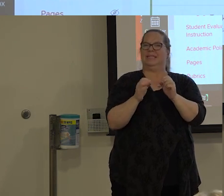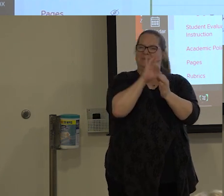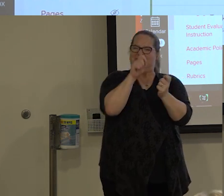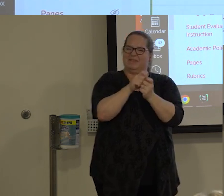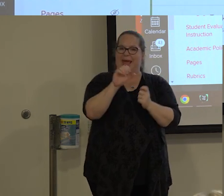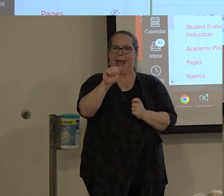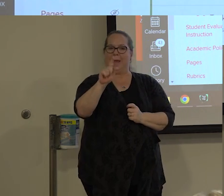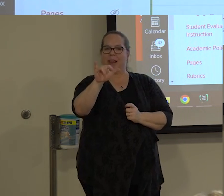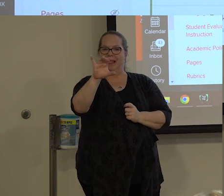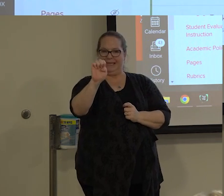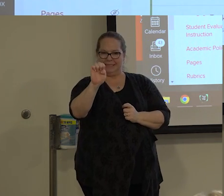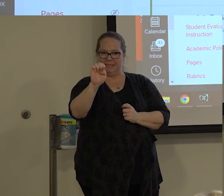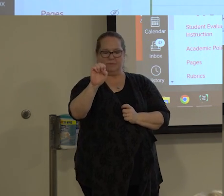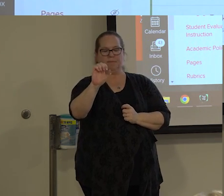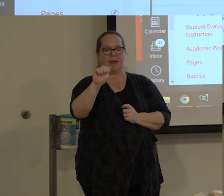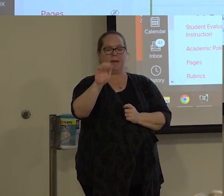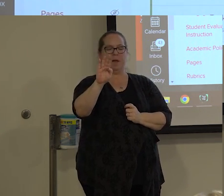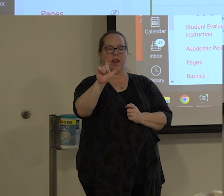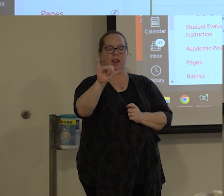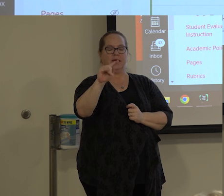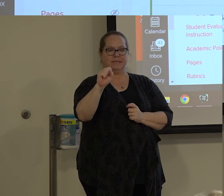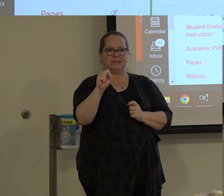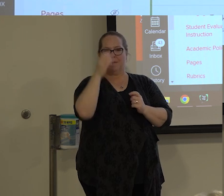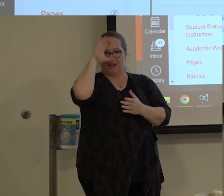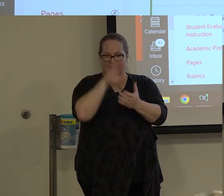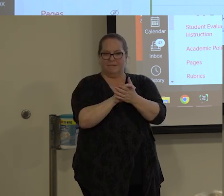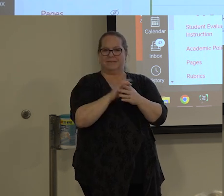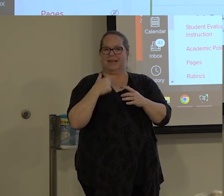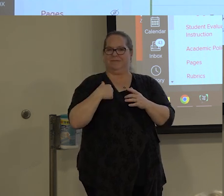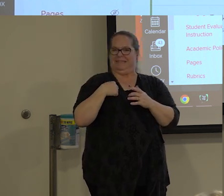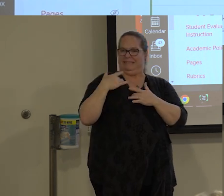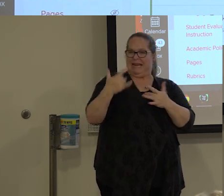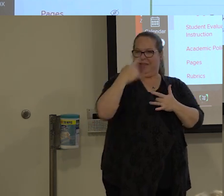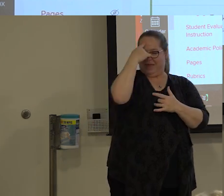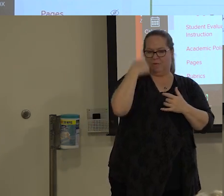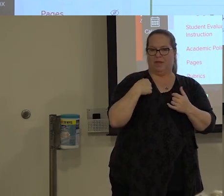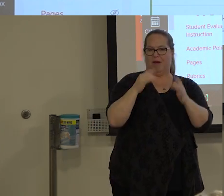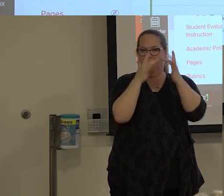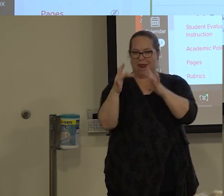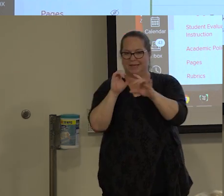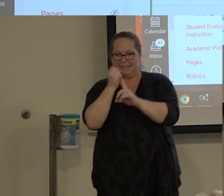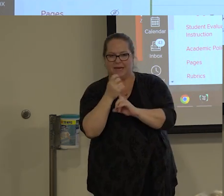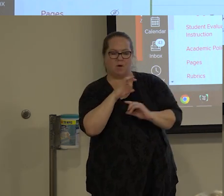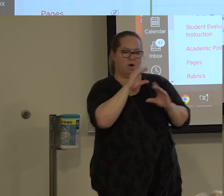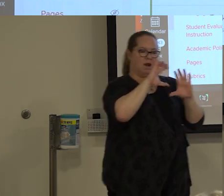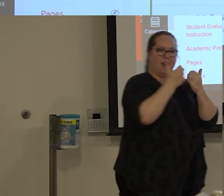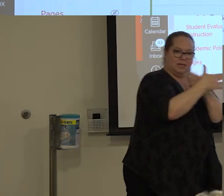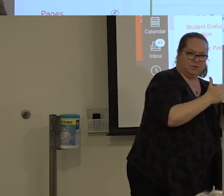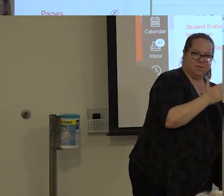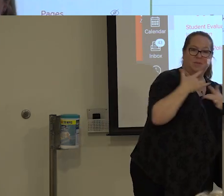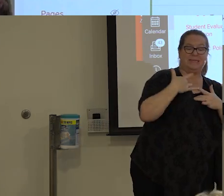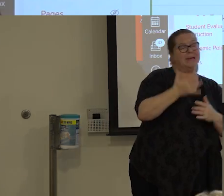foreign language learning has to take place in a classroom setting or even in an online synchronous setting. We're very lucky to be teaching and learning